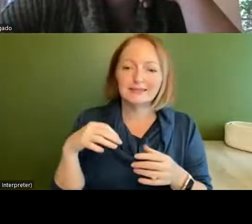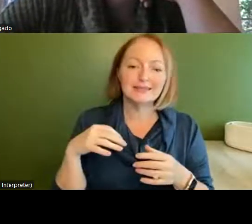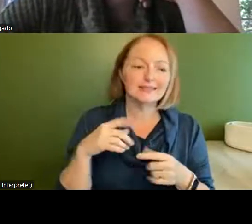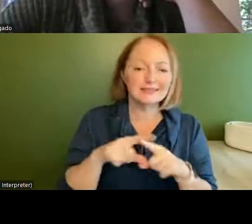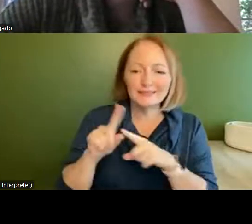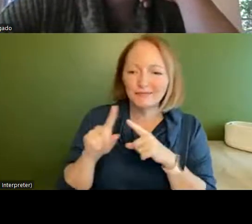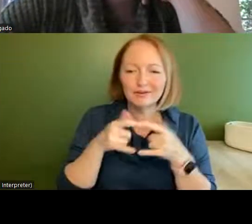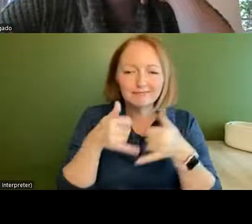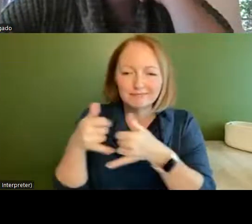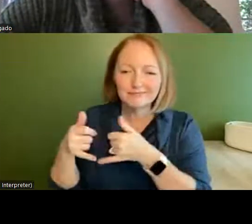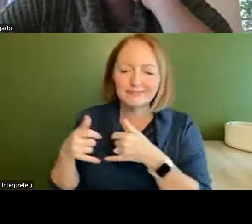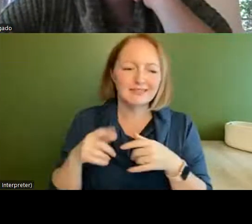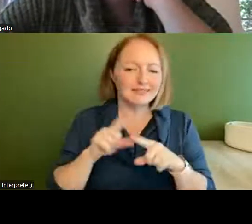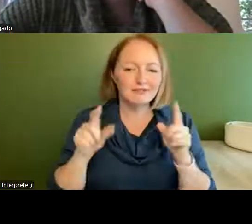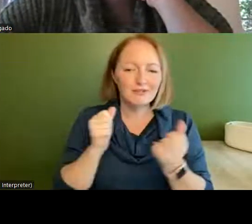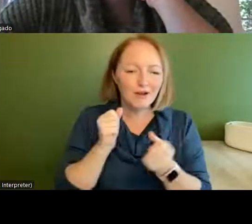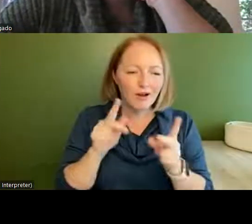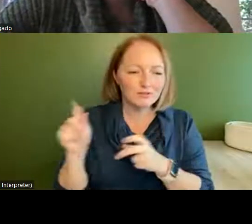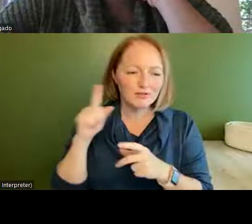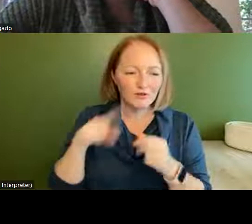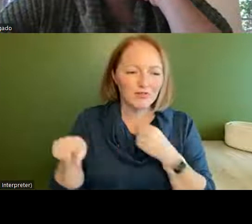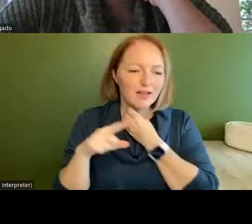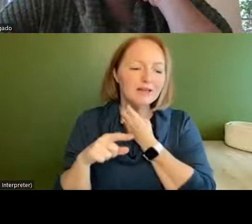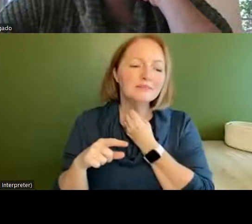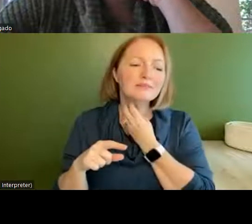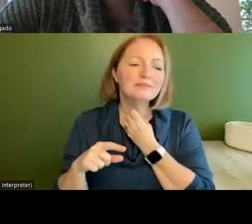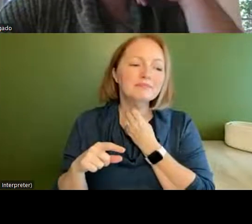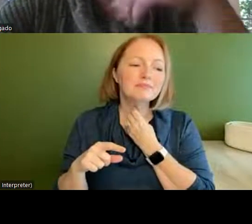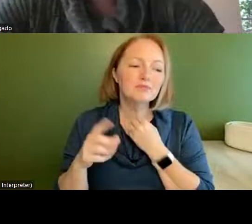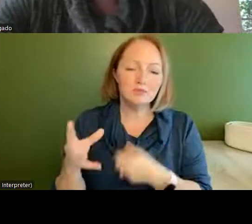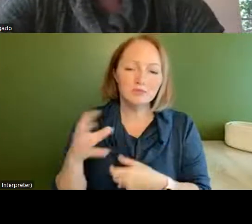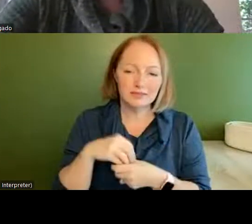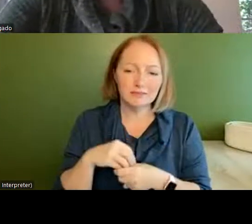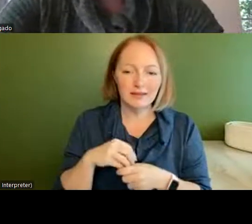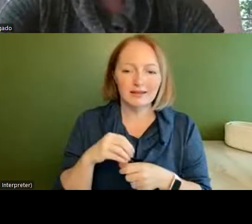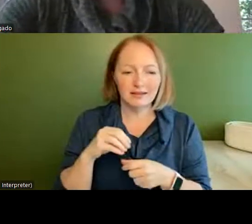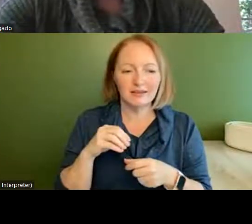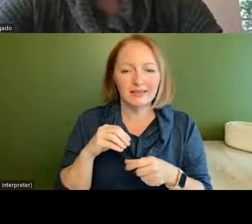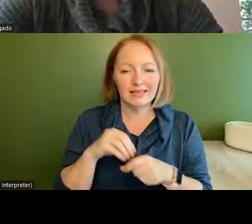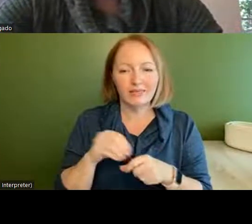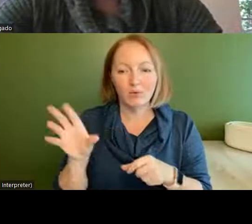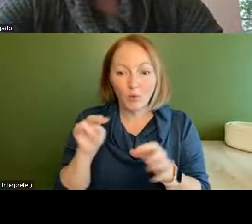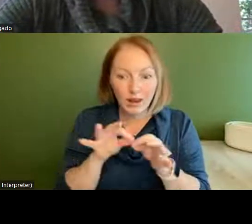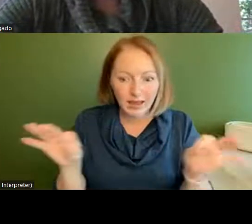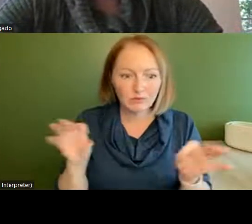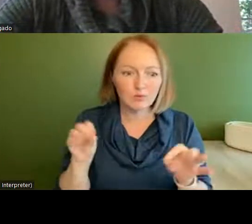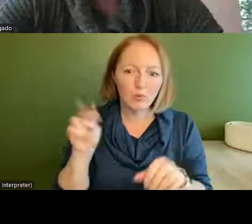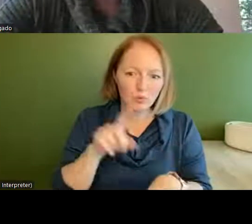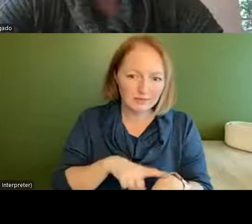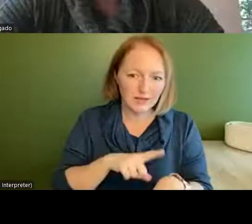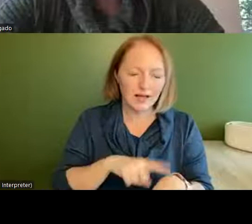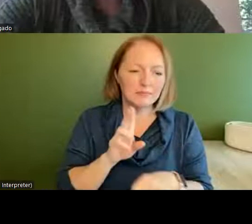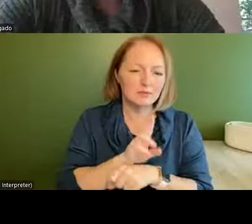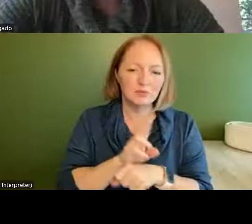different kind of opportunities for them to participate at their own time in their own language, and using